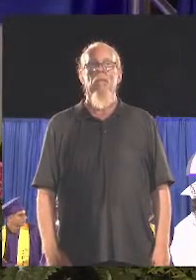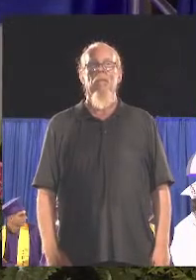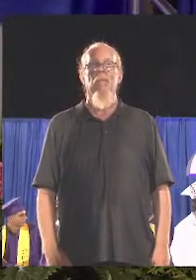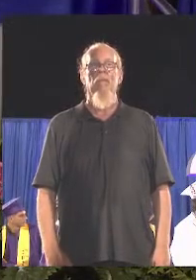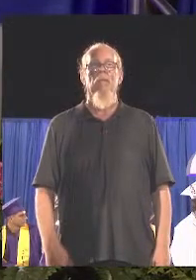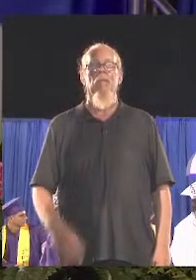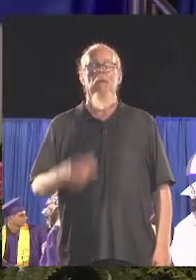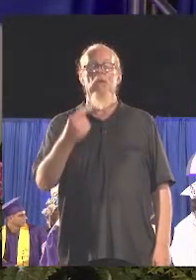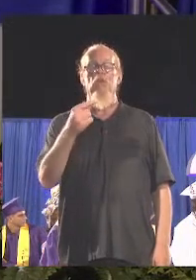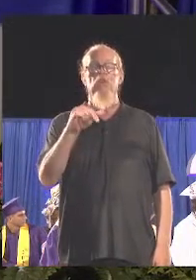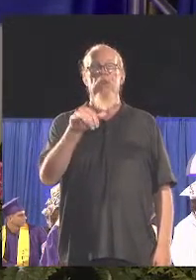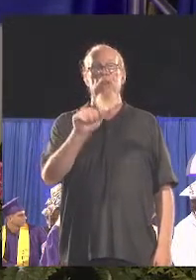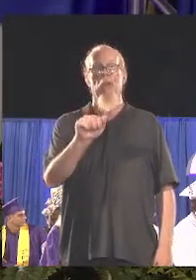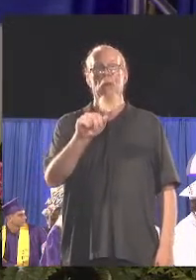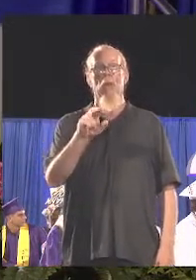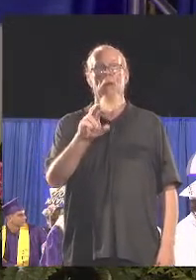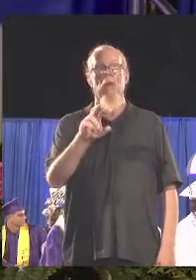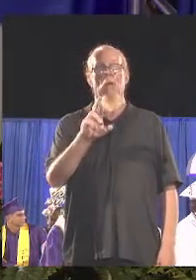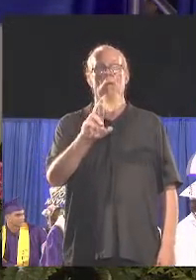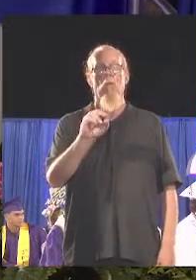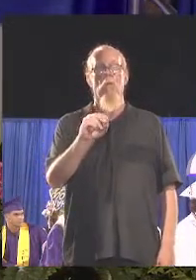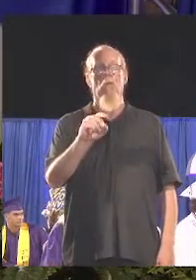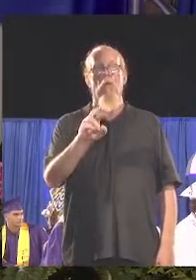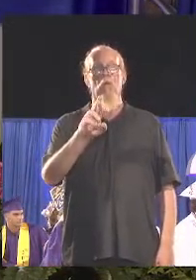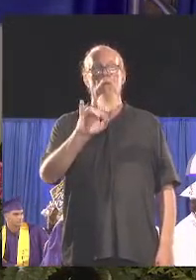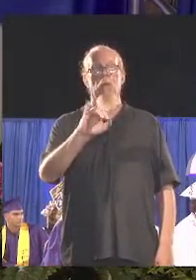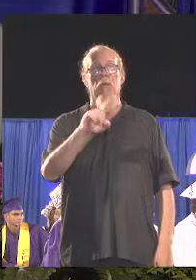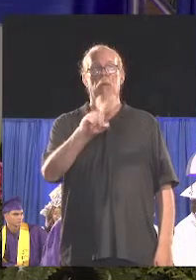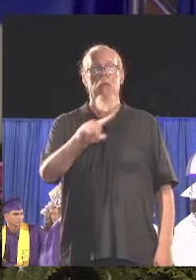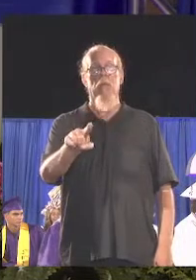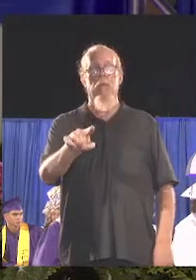Gia Raylene Rodriguez, San Antonio College.